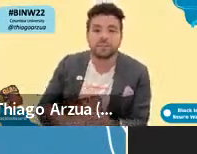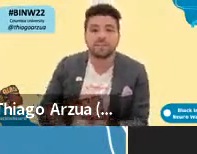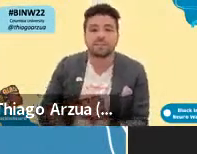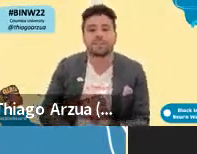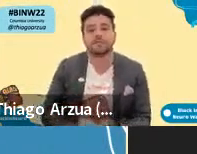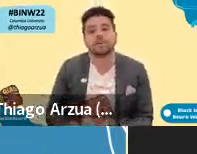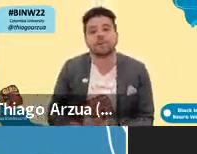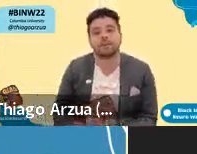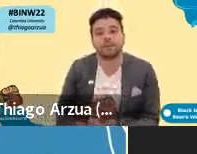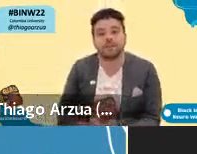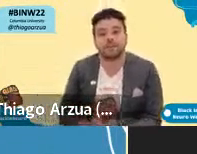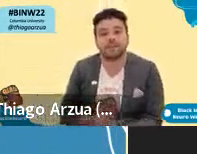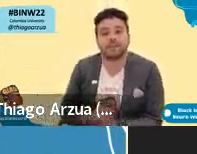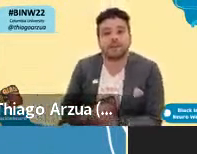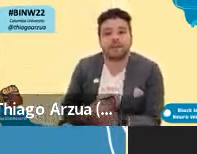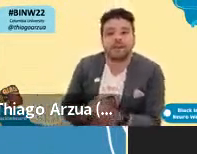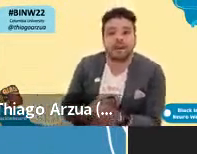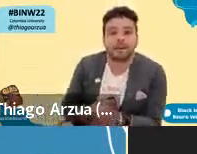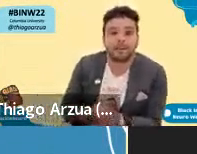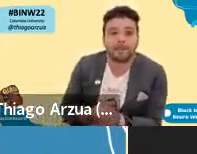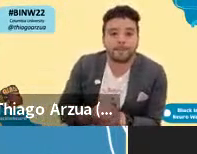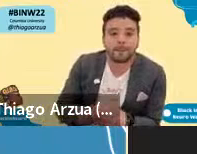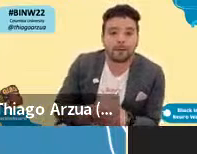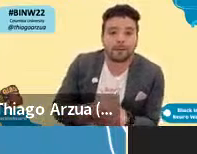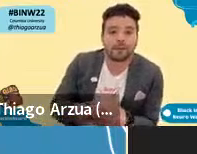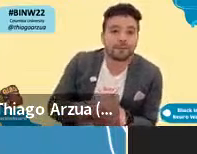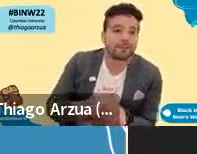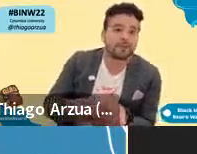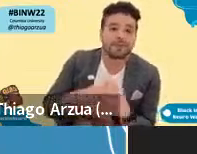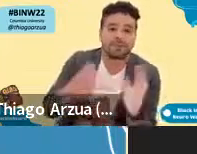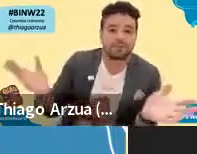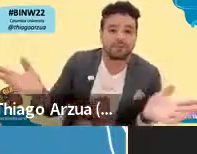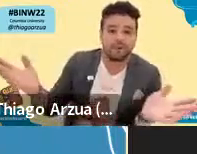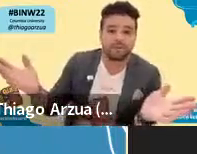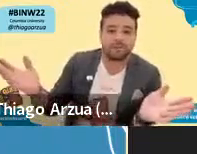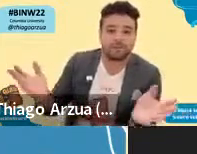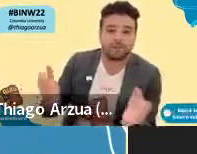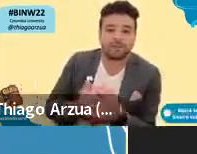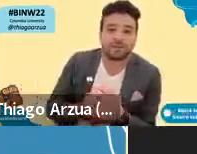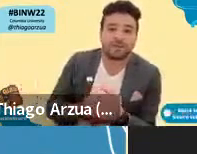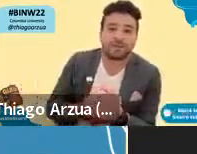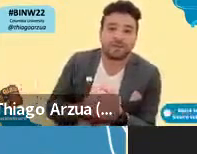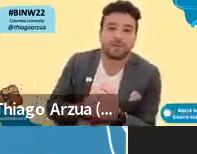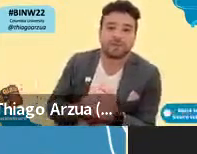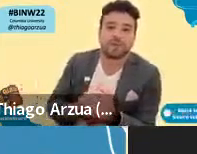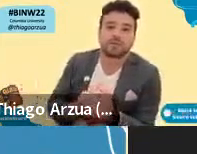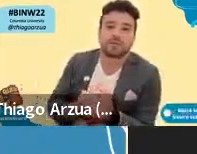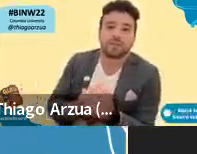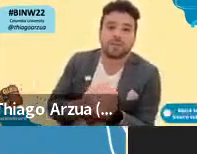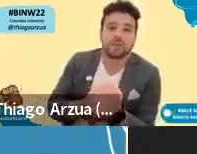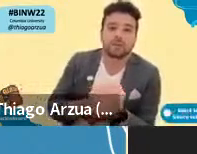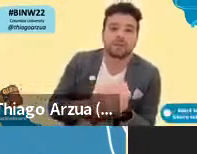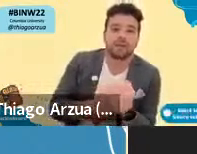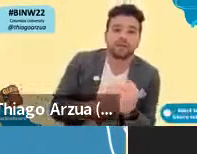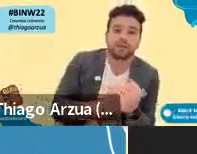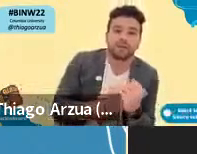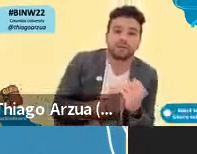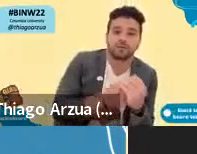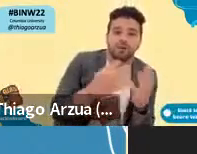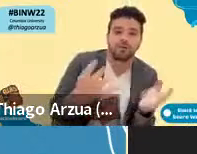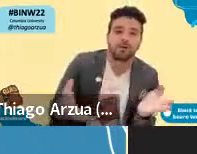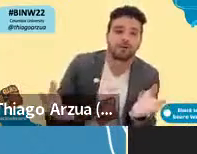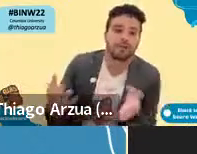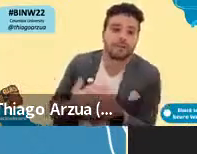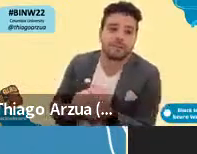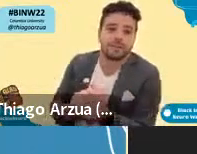400 years, they deserve to reclaim their land. We are joining from all over the world, so I invite you as well to take a moment to reflect